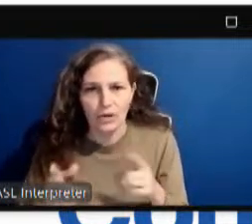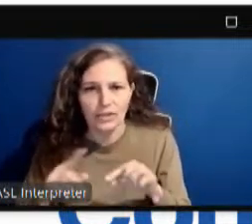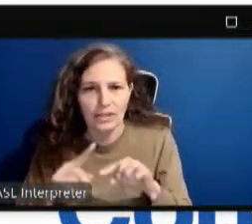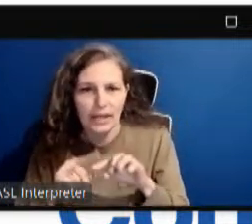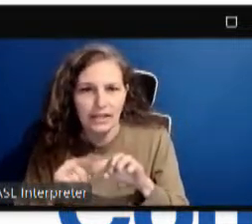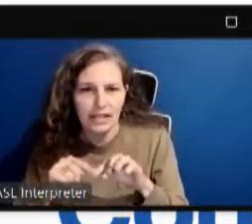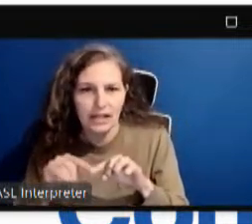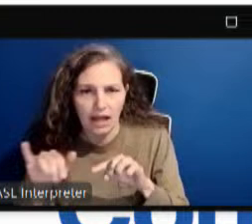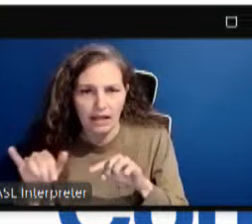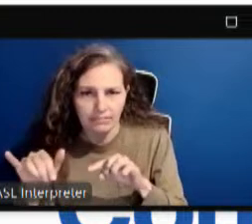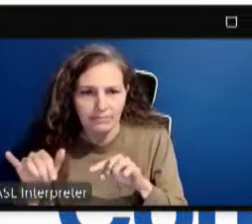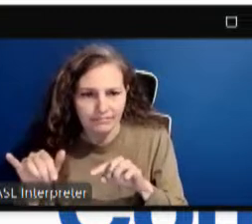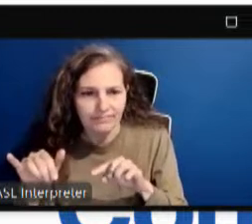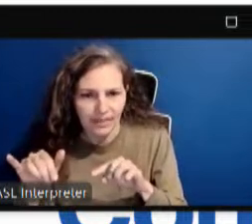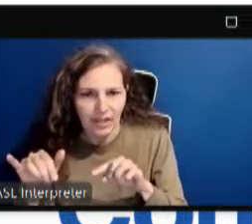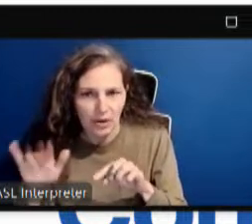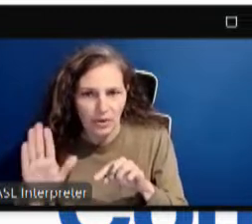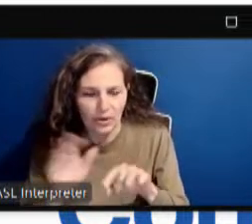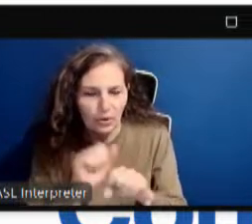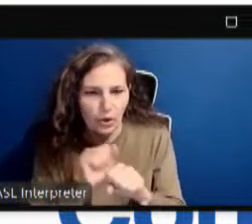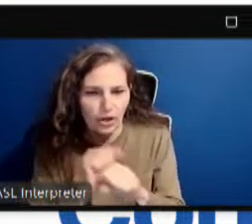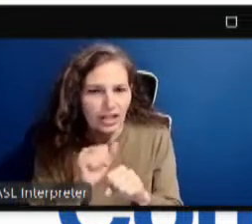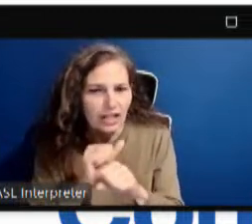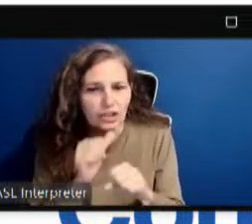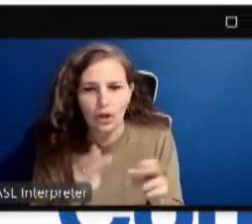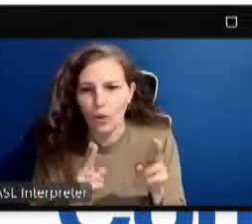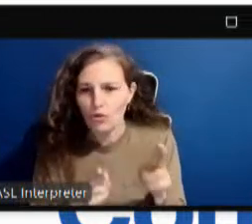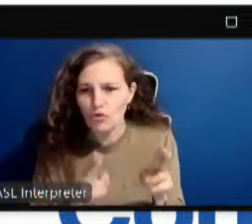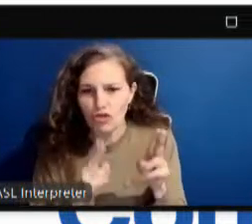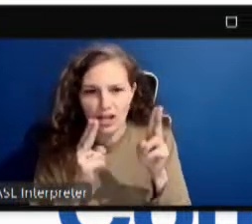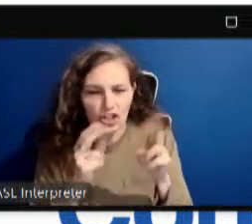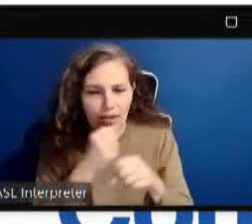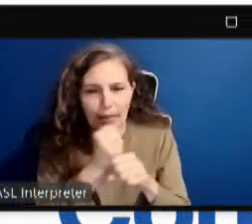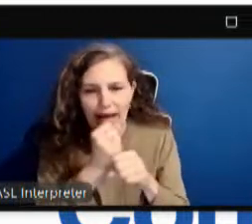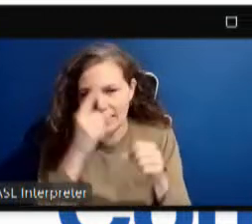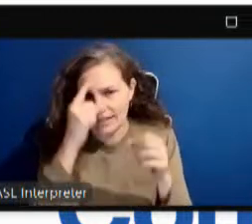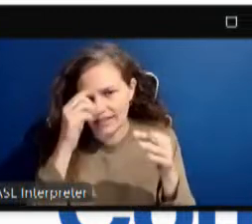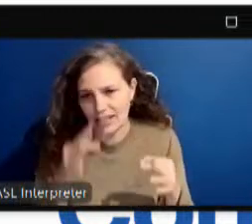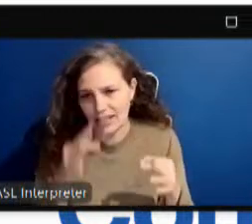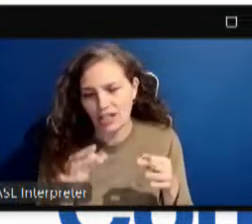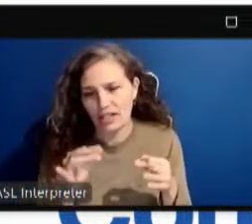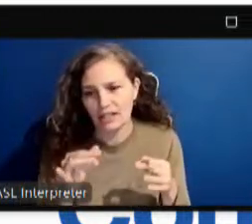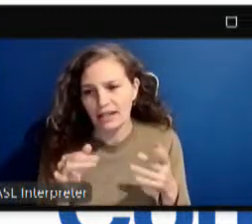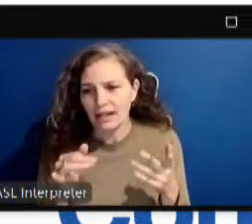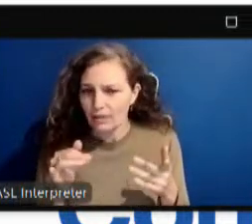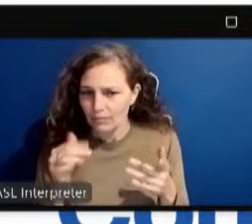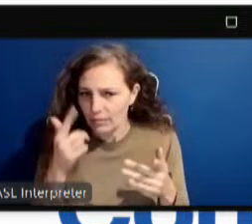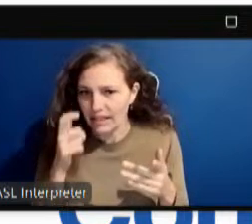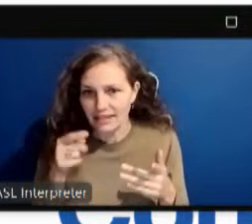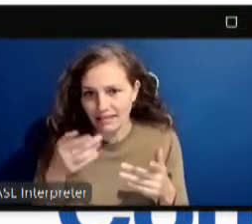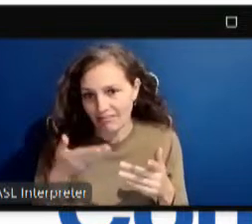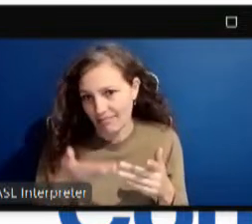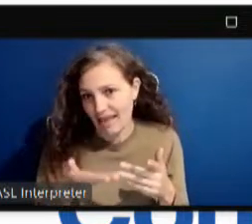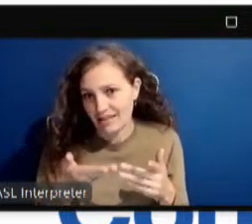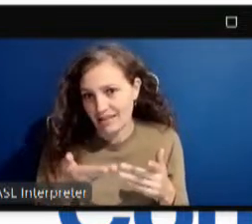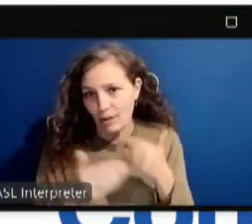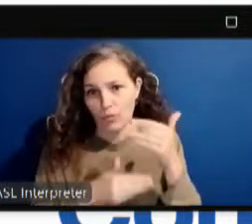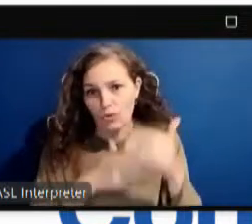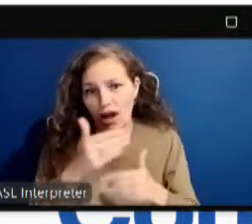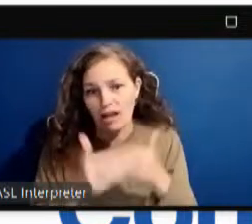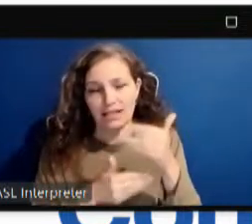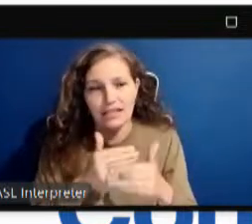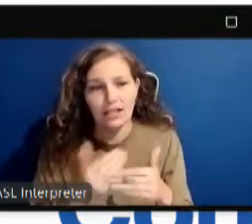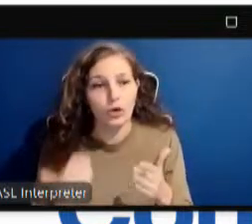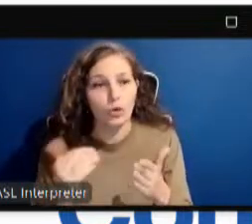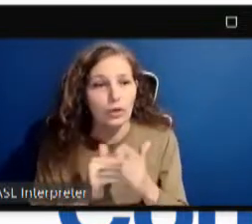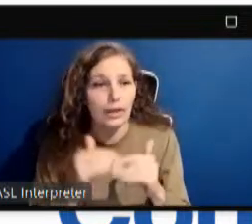work. Do not rush to make a decision. Again, this is going to be a process where you're rebuilding